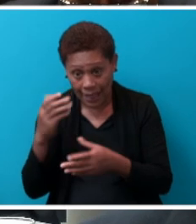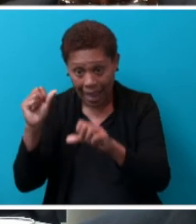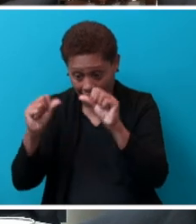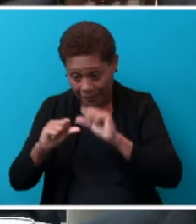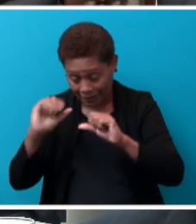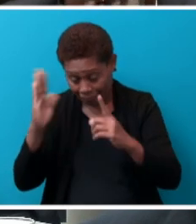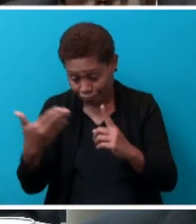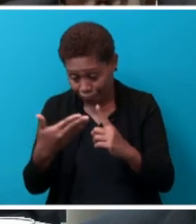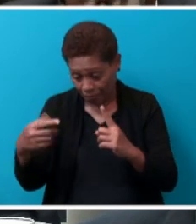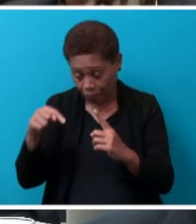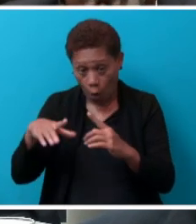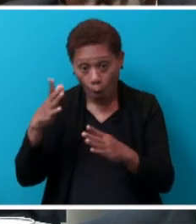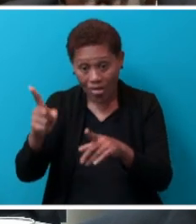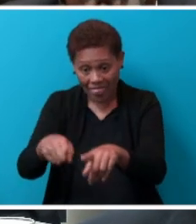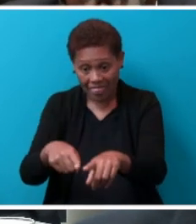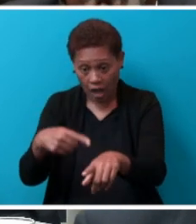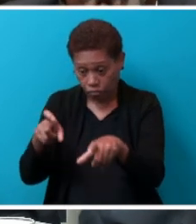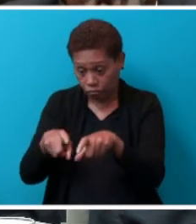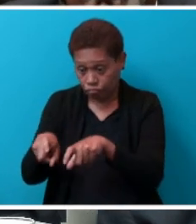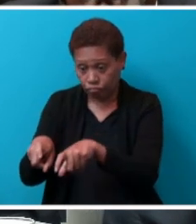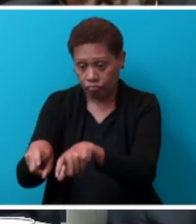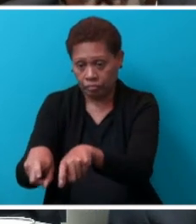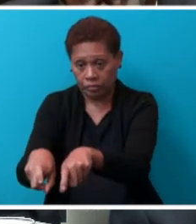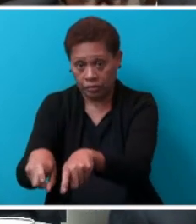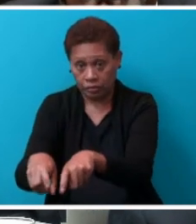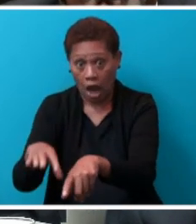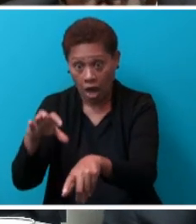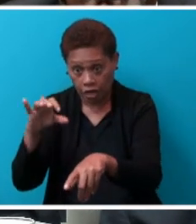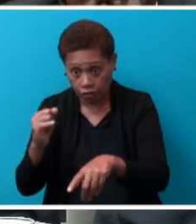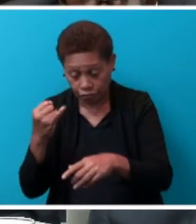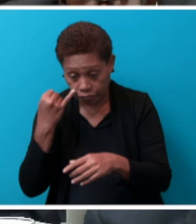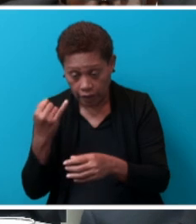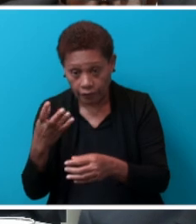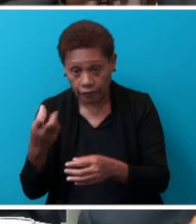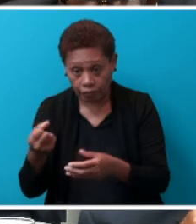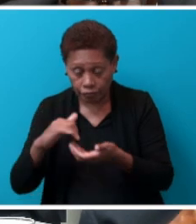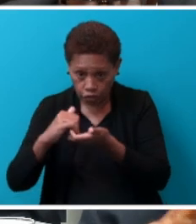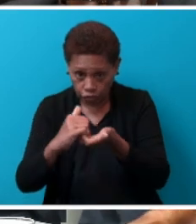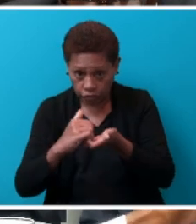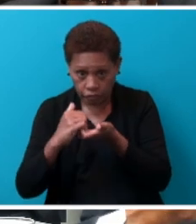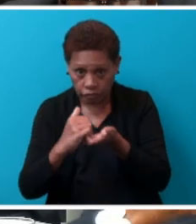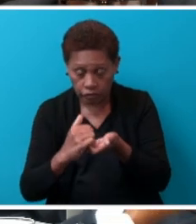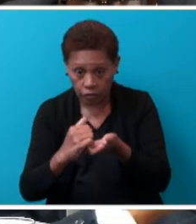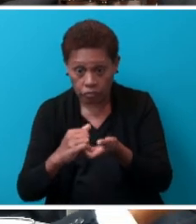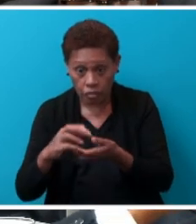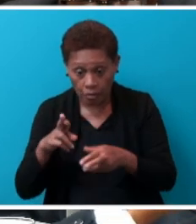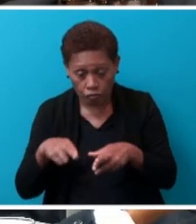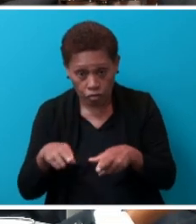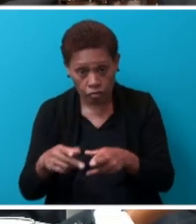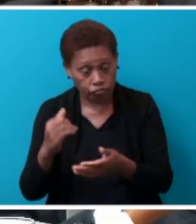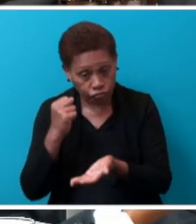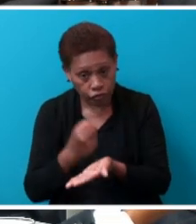with the long-term goals of the Yasawa Connectivity Initiative. This collaborative and coordinated approach will ensure that the